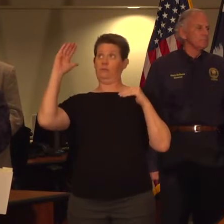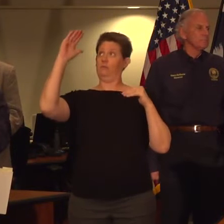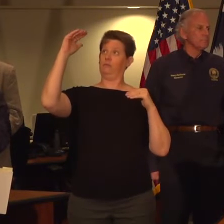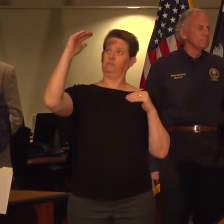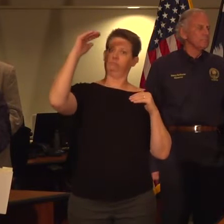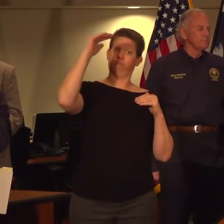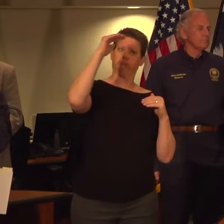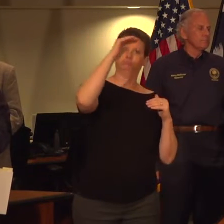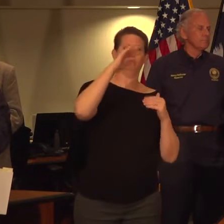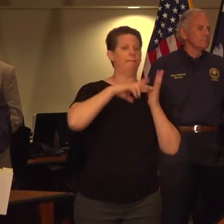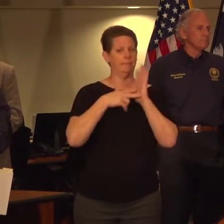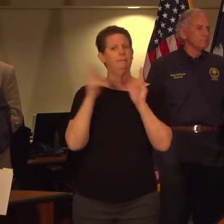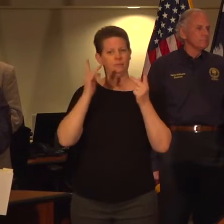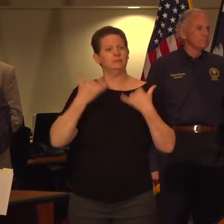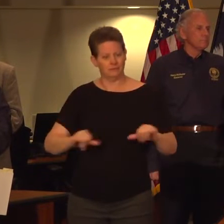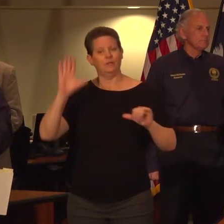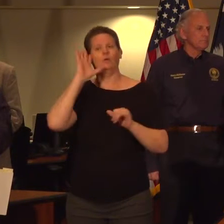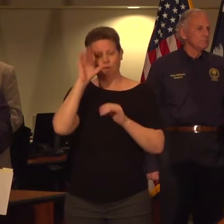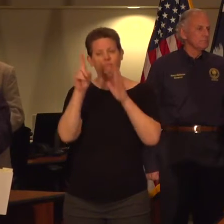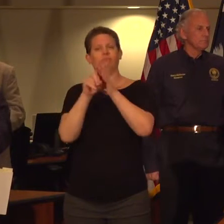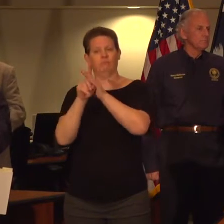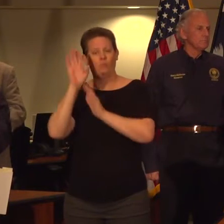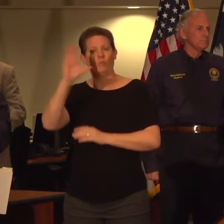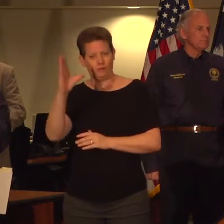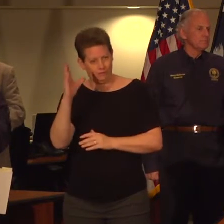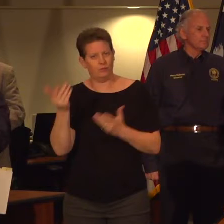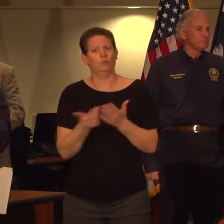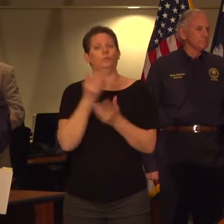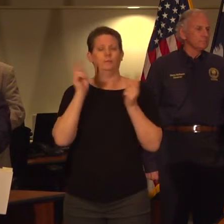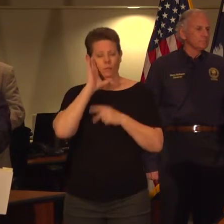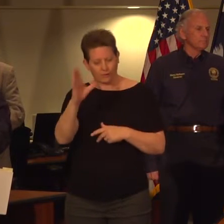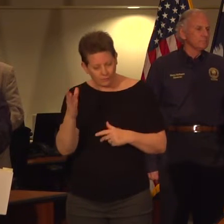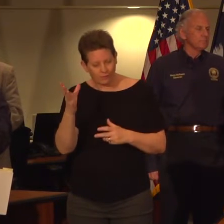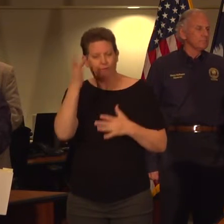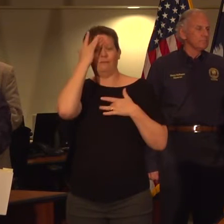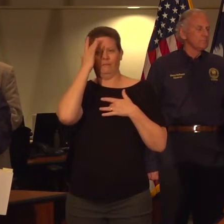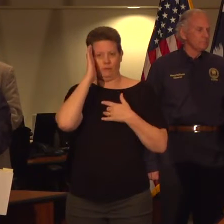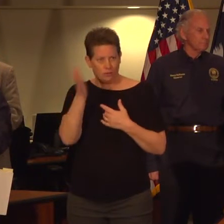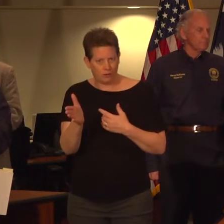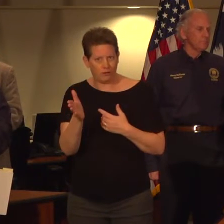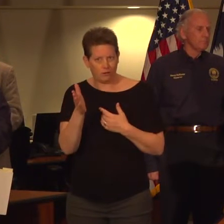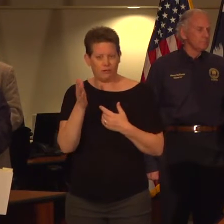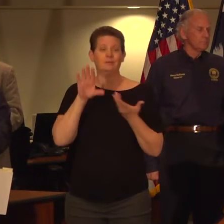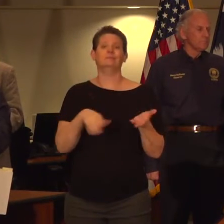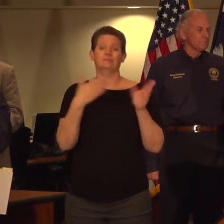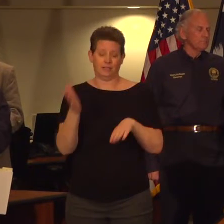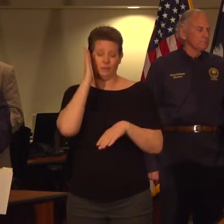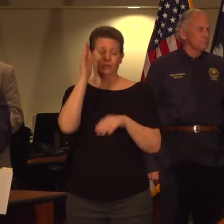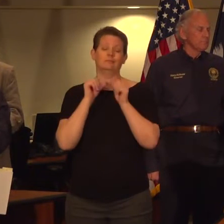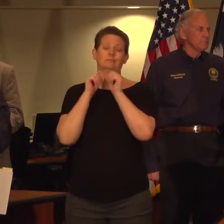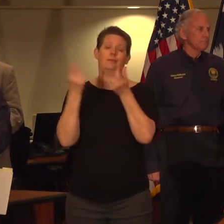to be infected, and that positive cases will continue to be reported, and unfortunately we will continue to see deaths